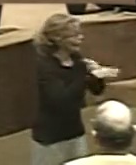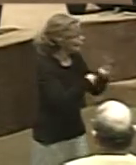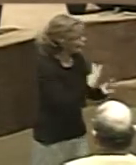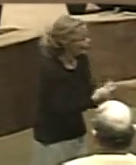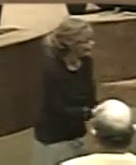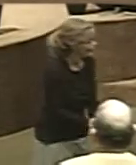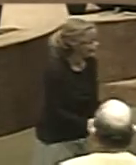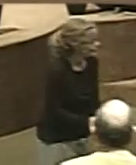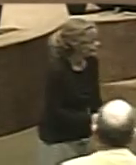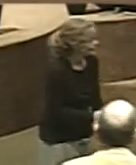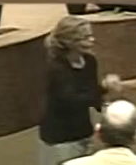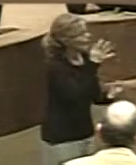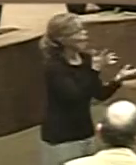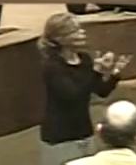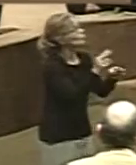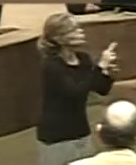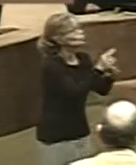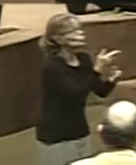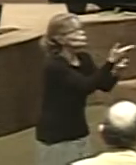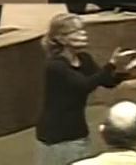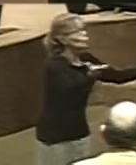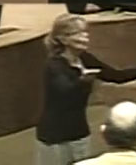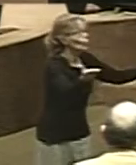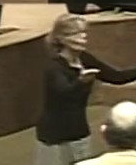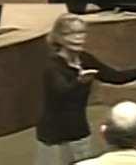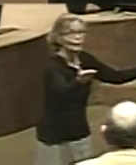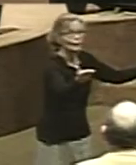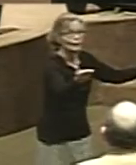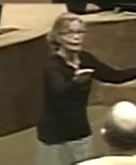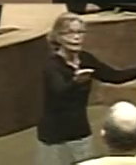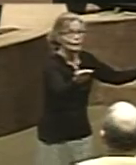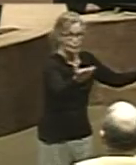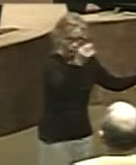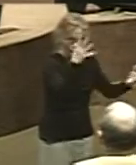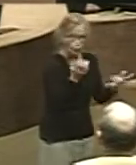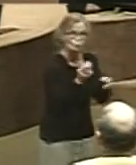God wants to use me. God wants to use you.